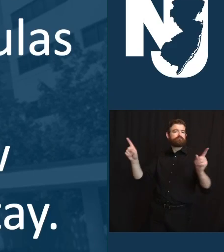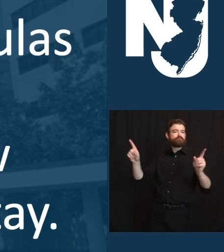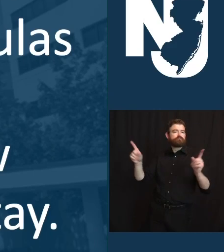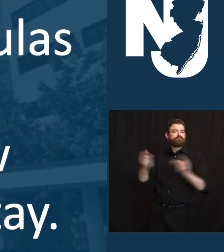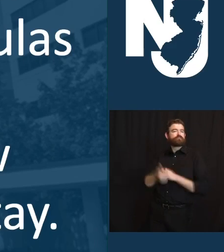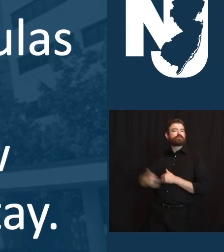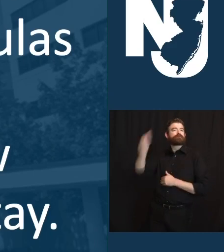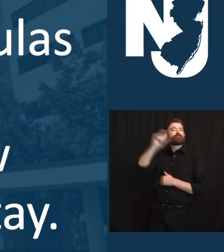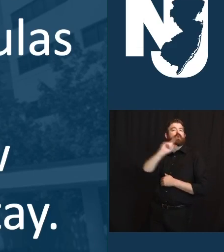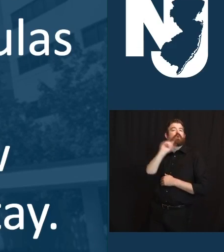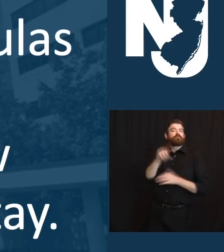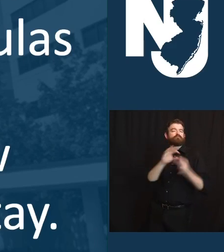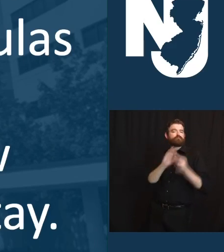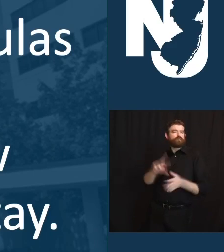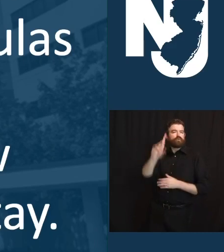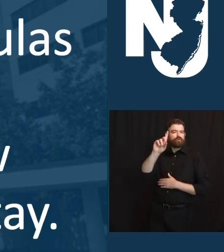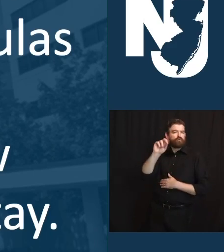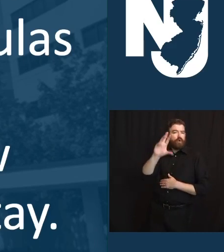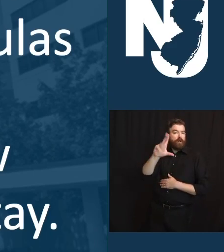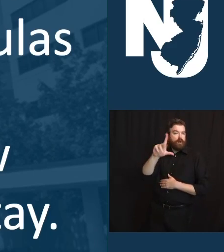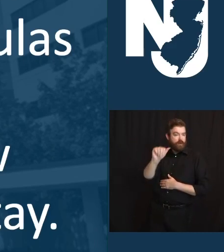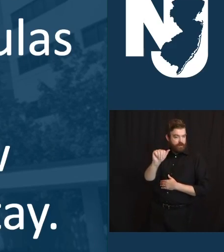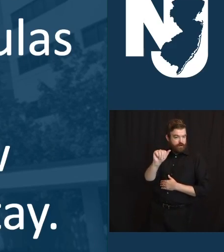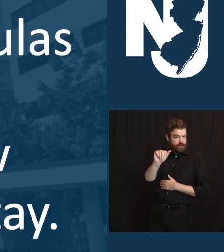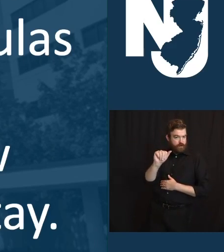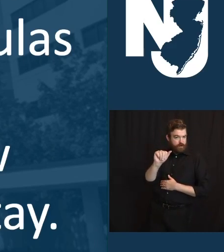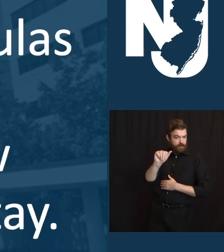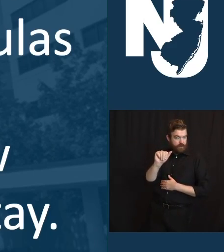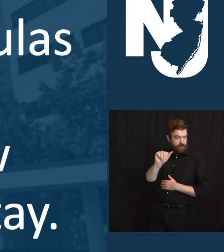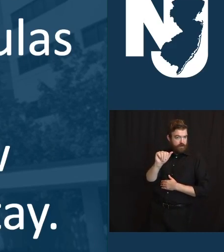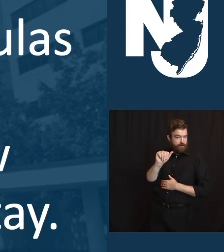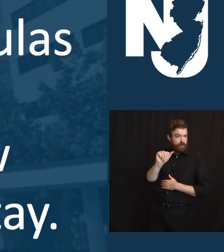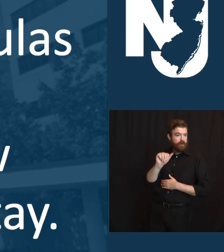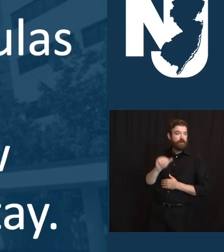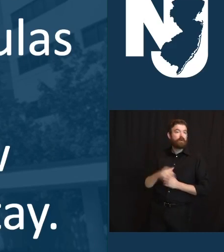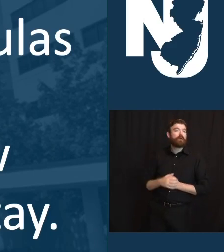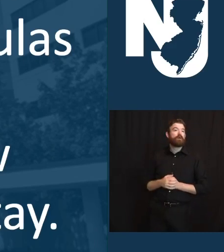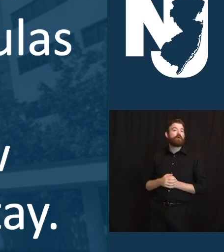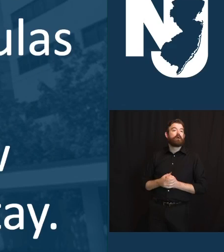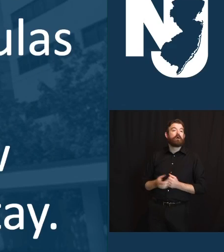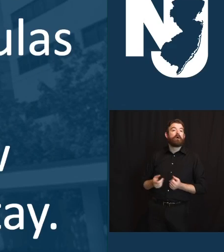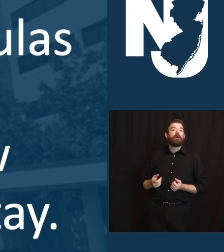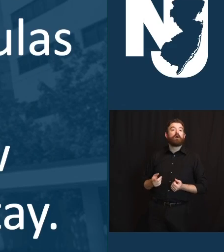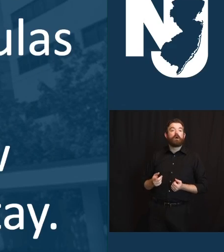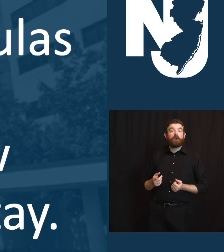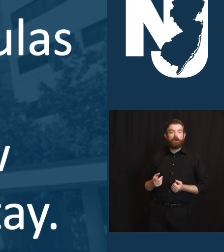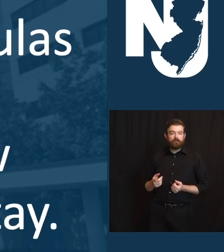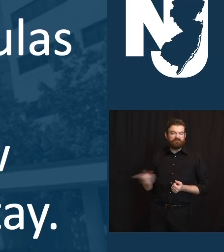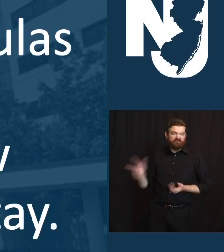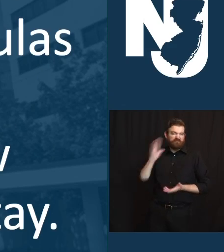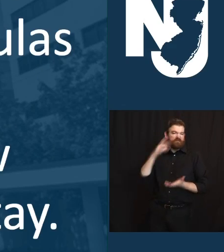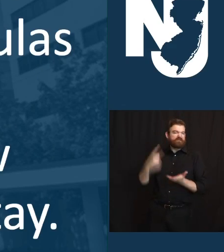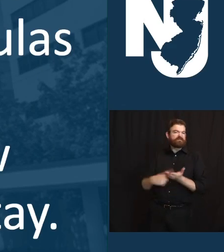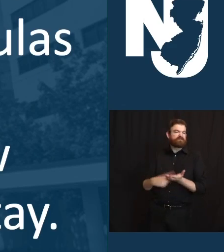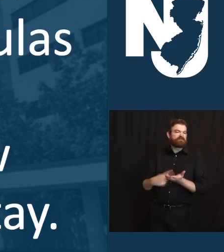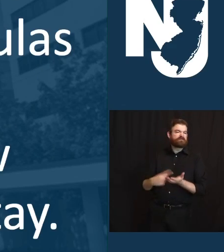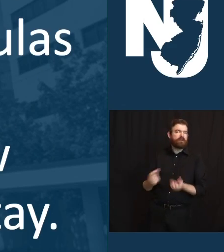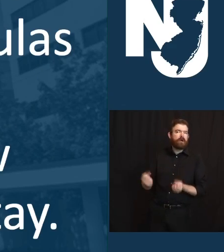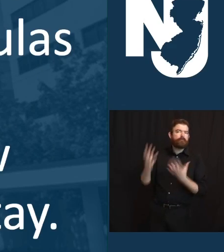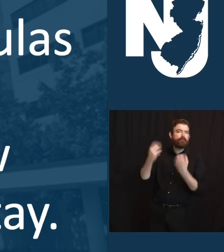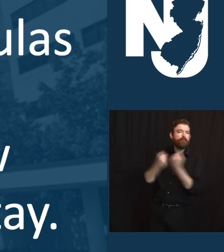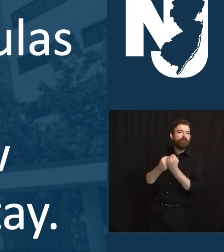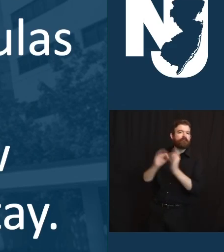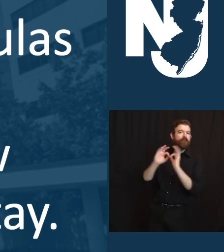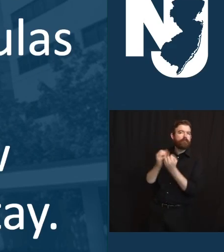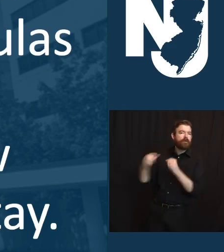on support persons allowed to be present throughout a women's hospital stay. We know doulas play an important role for